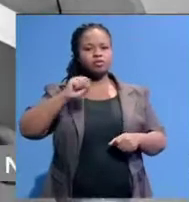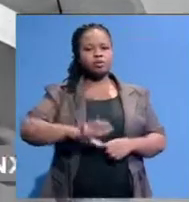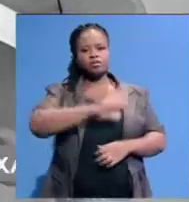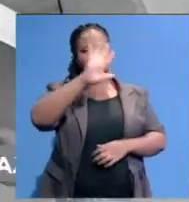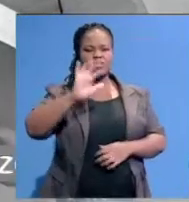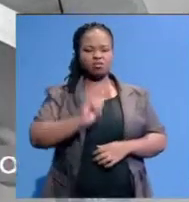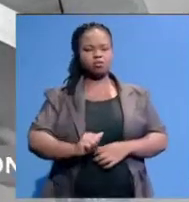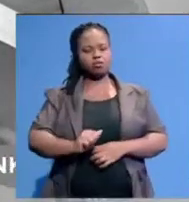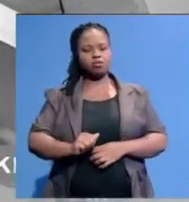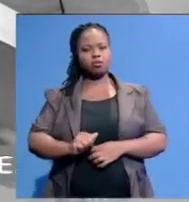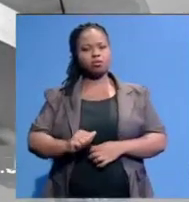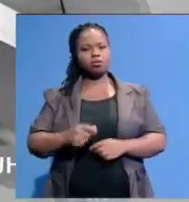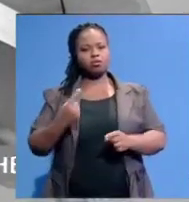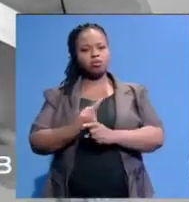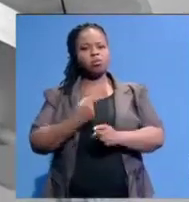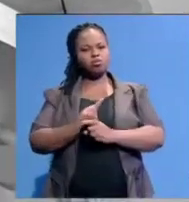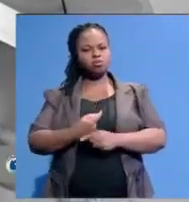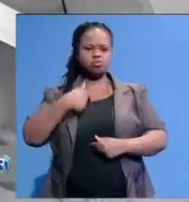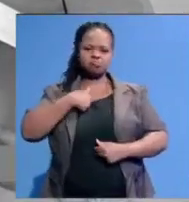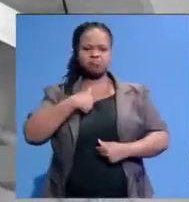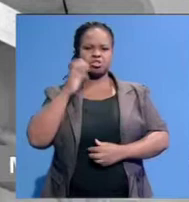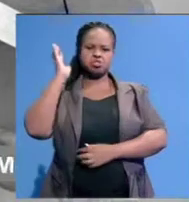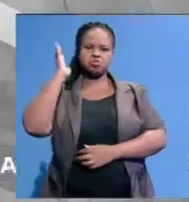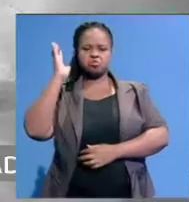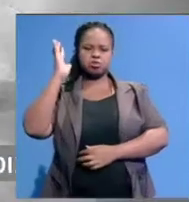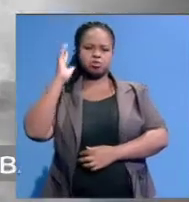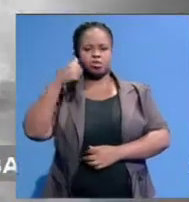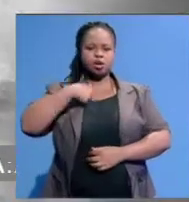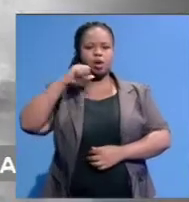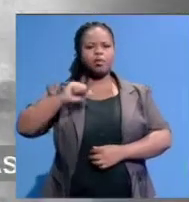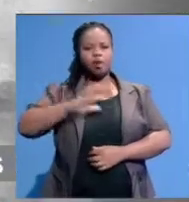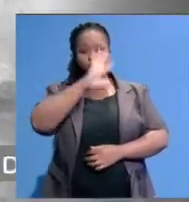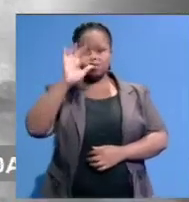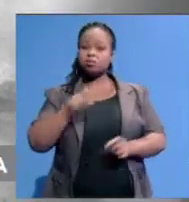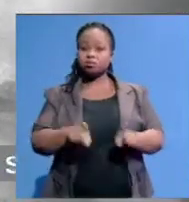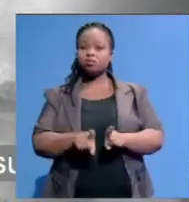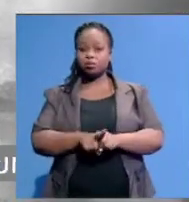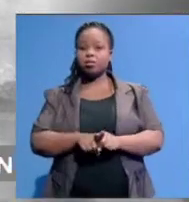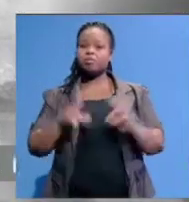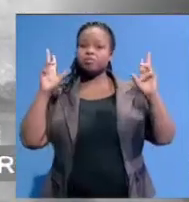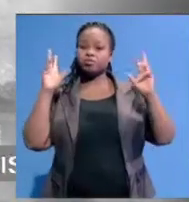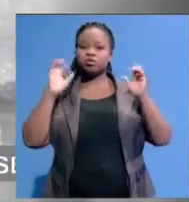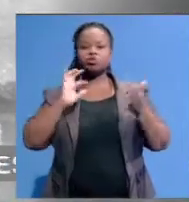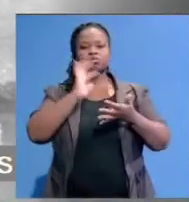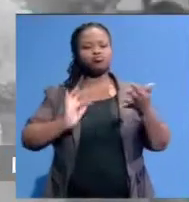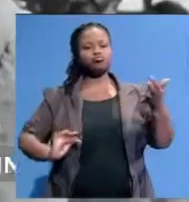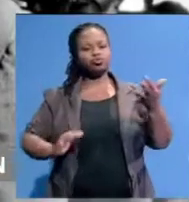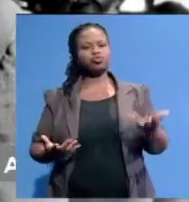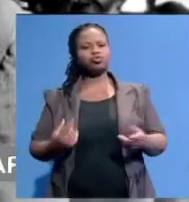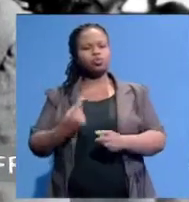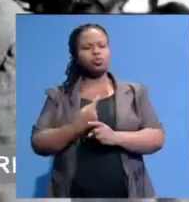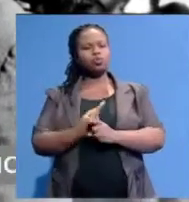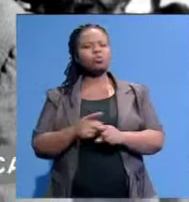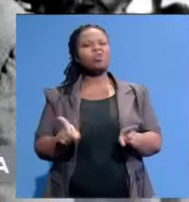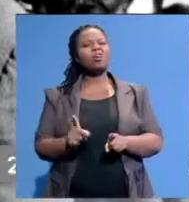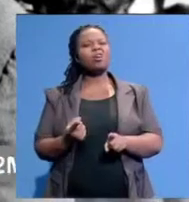gave the Pan-African speech in 1906, which spoke very profoundly about the need